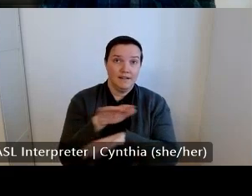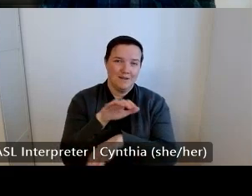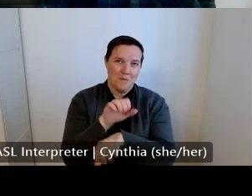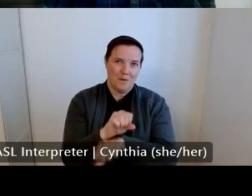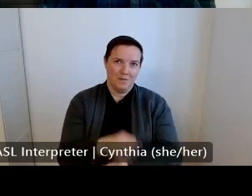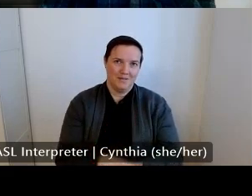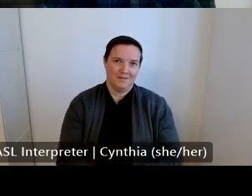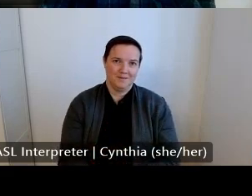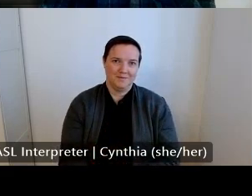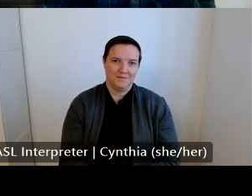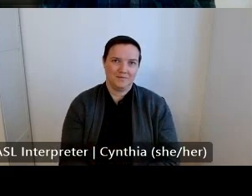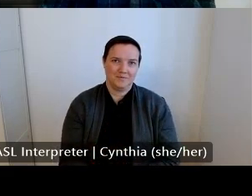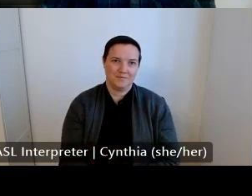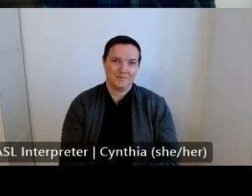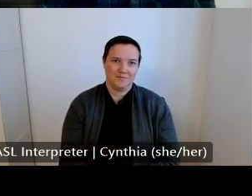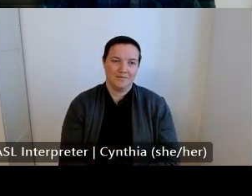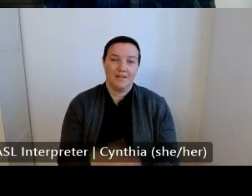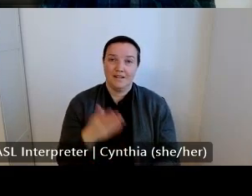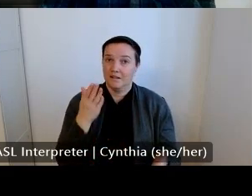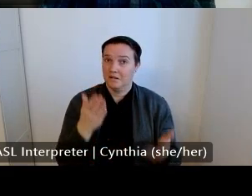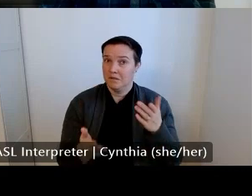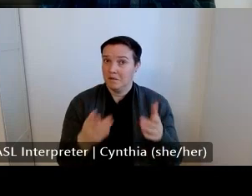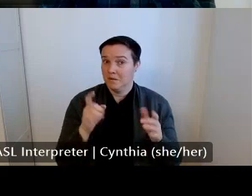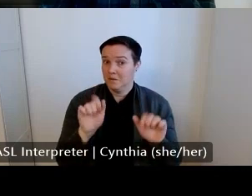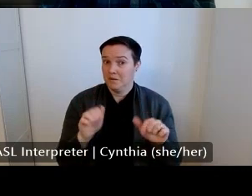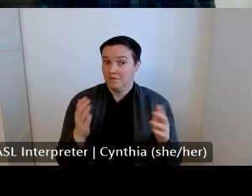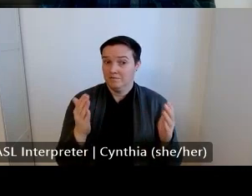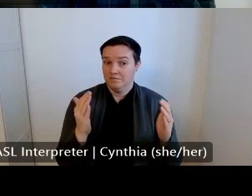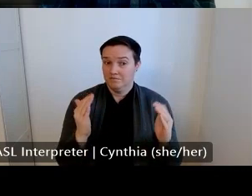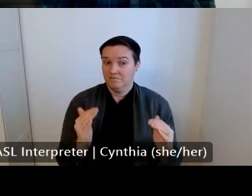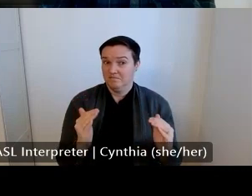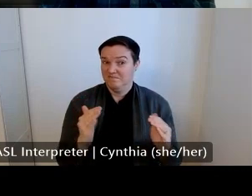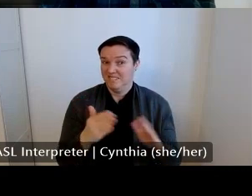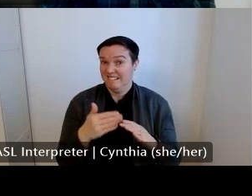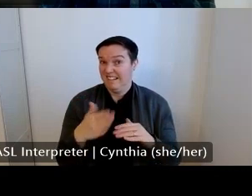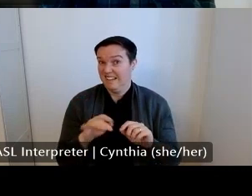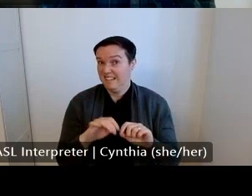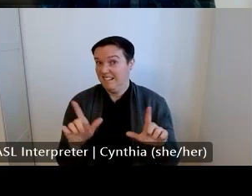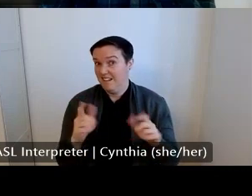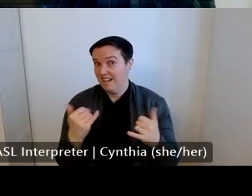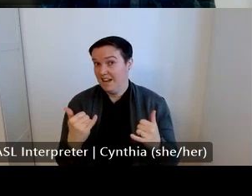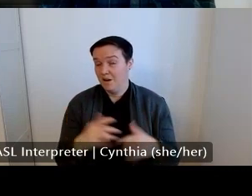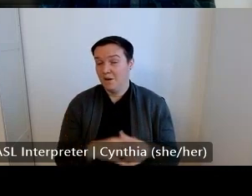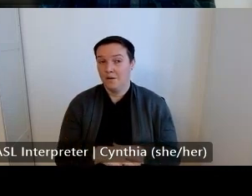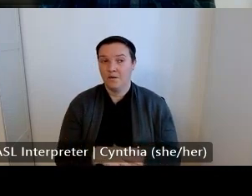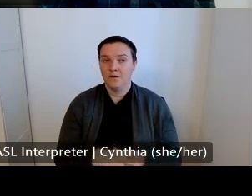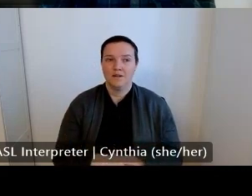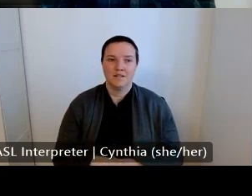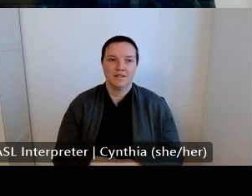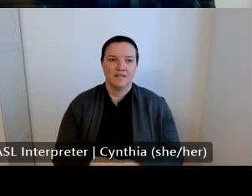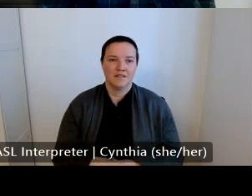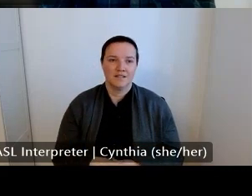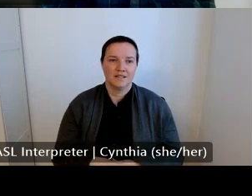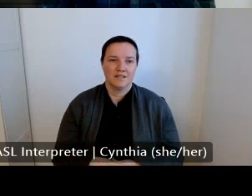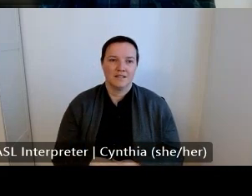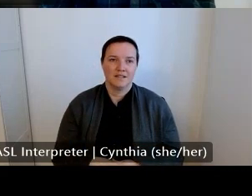appointments. Perhaps we could move to the next slide. So these are the